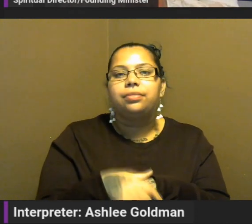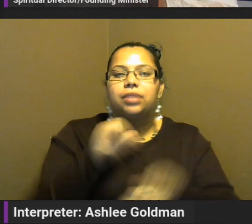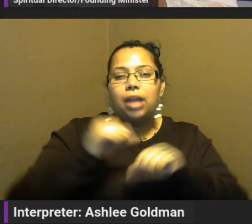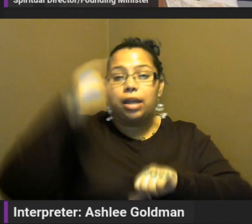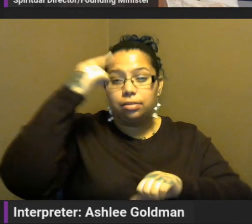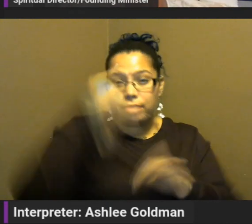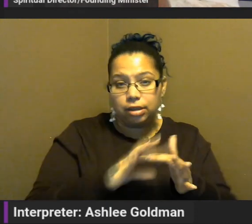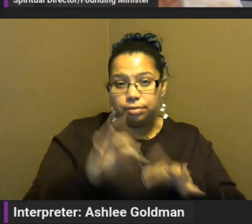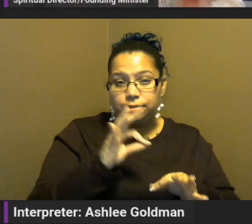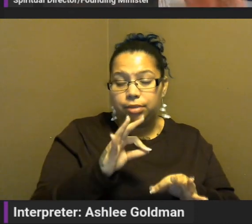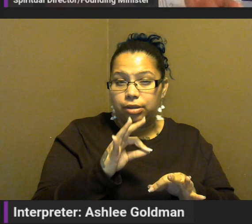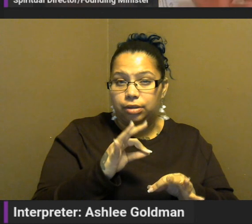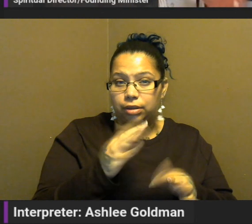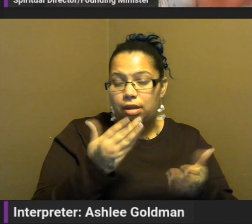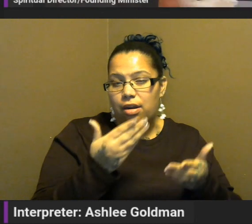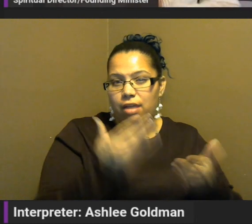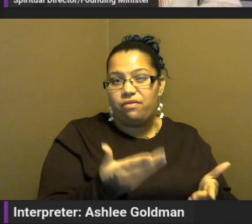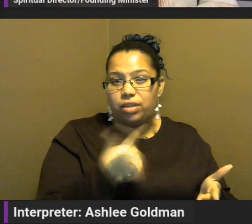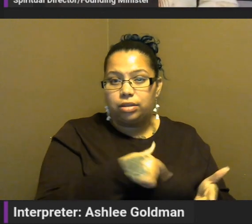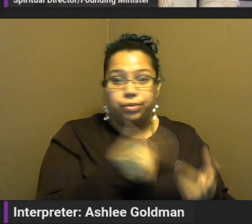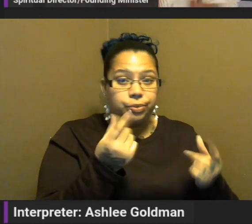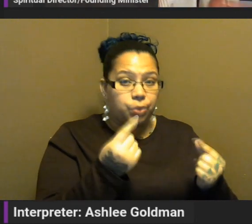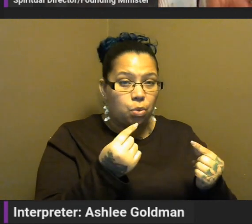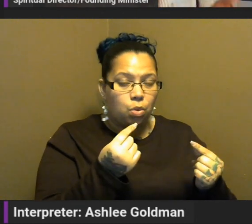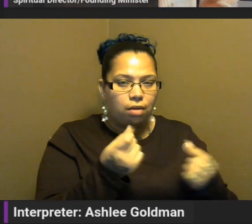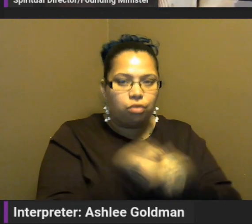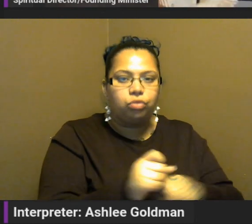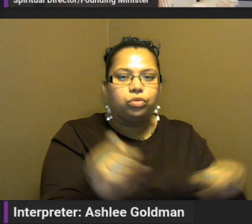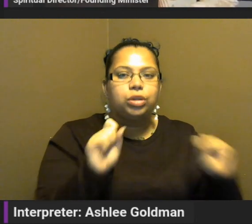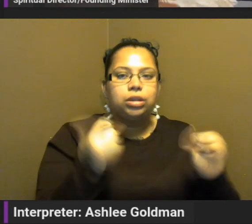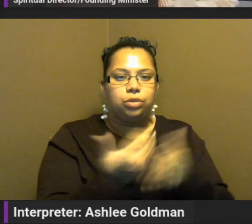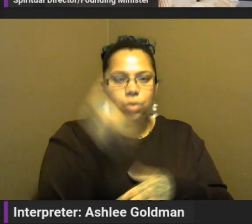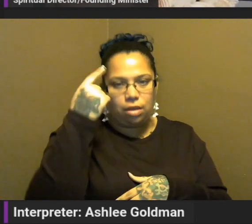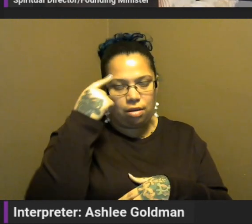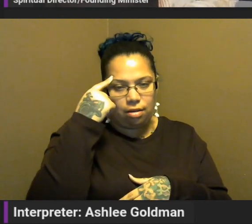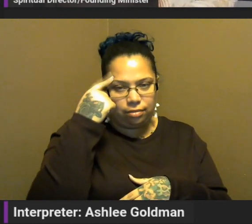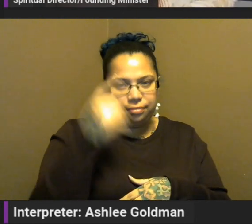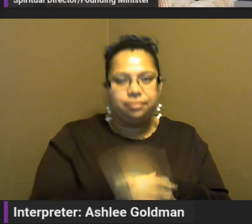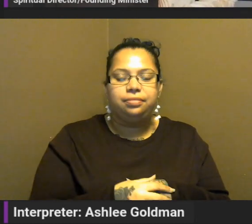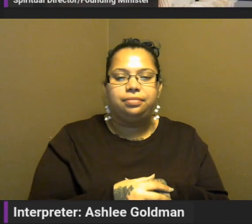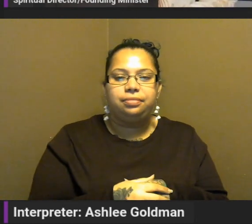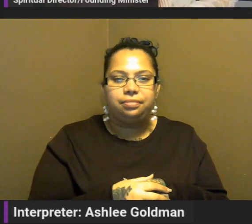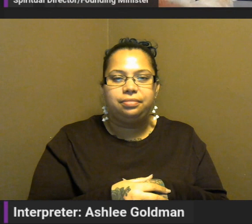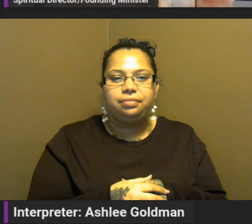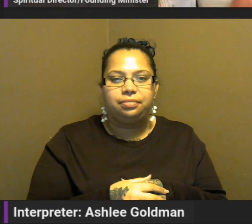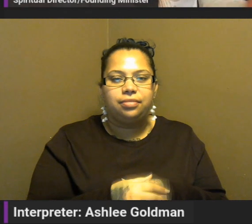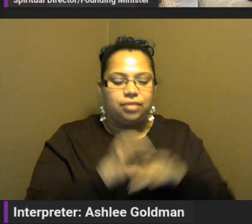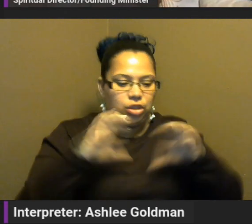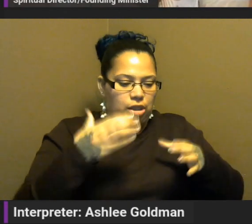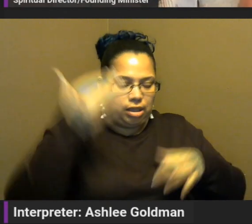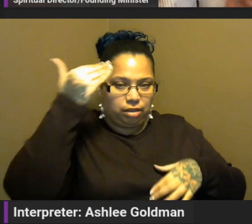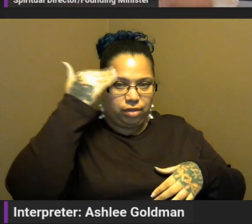decolonize New Thought and the collective consciousness of non-life-affirming biases. So